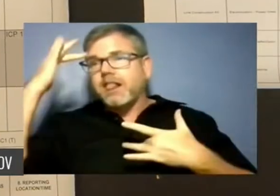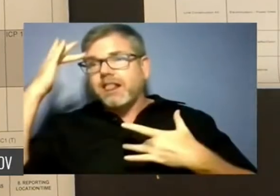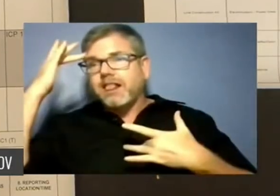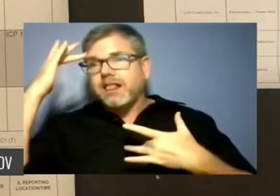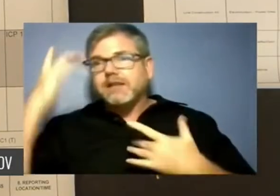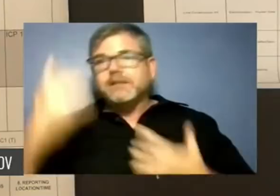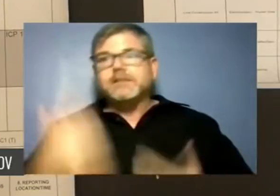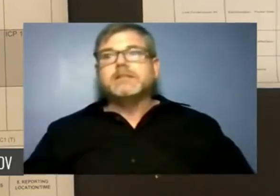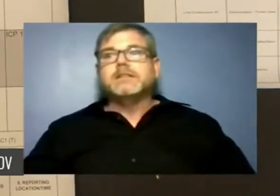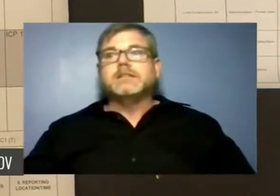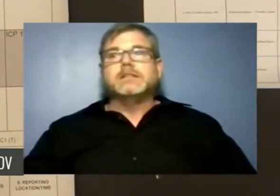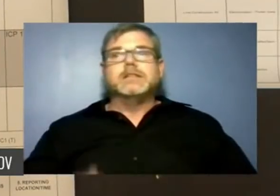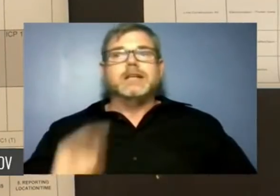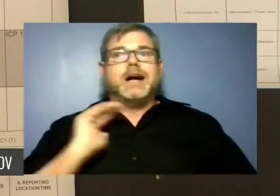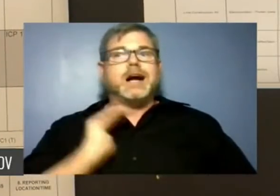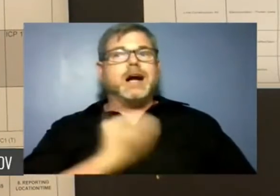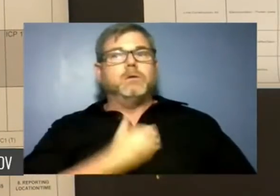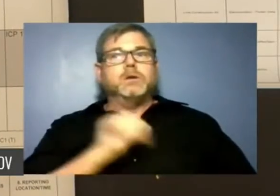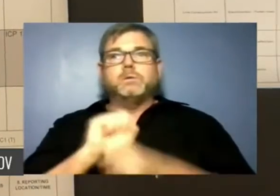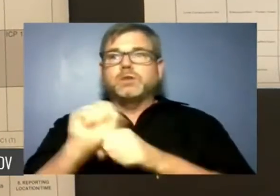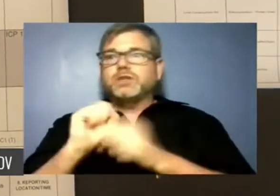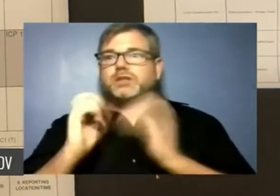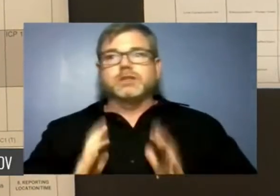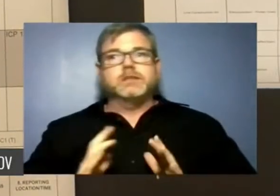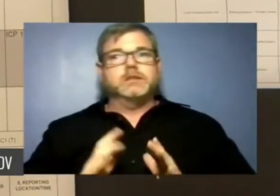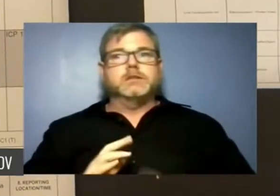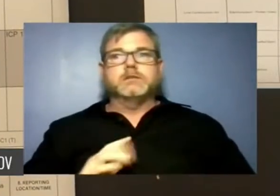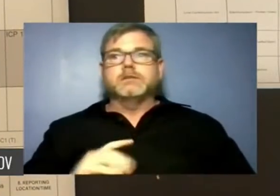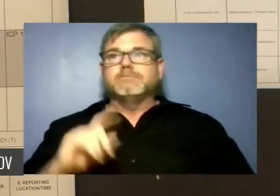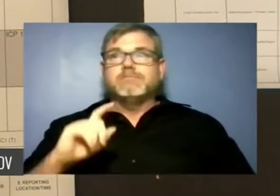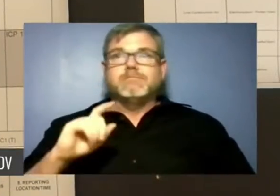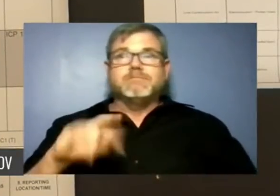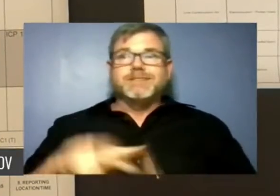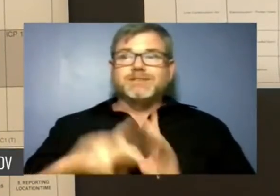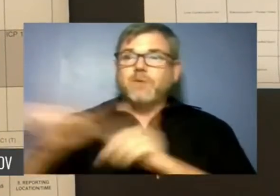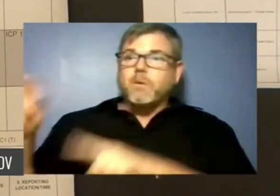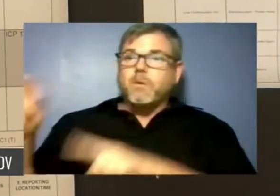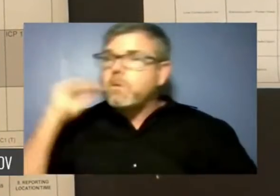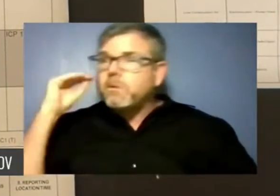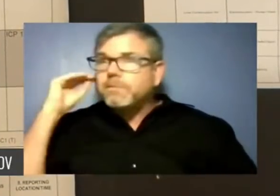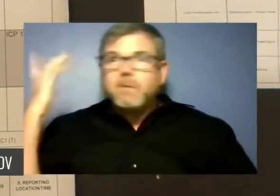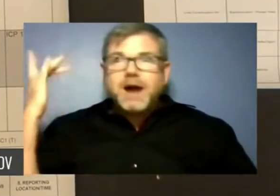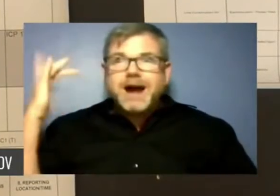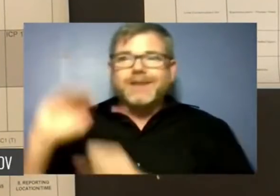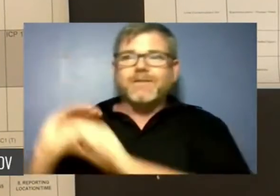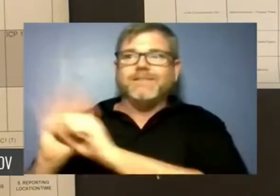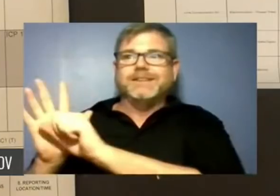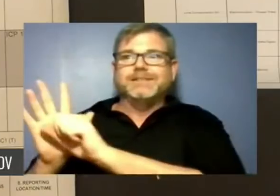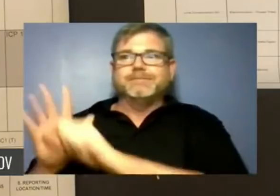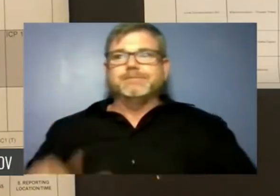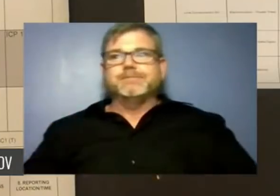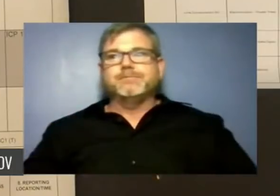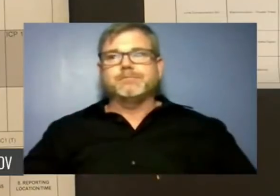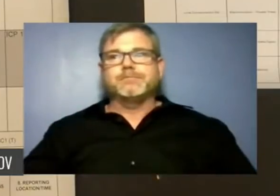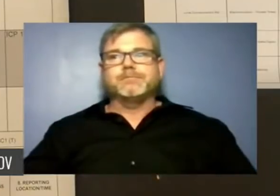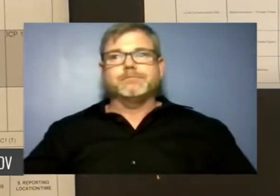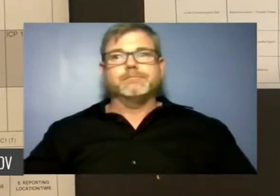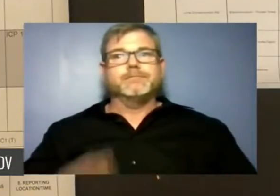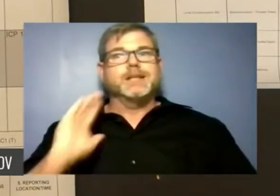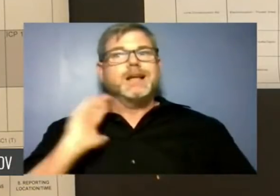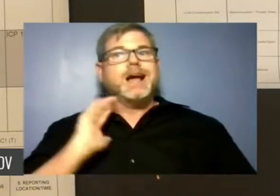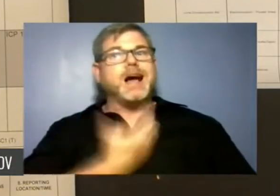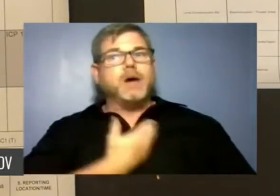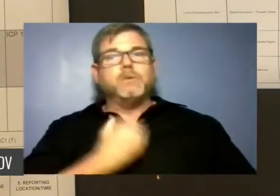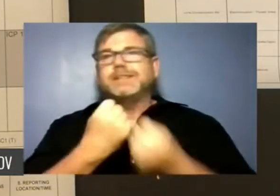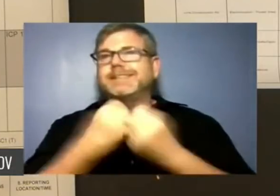COVID. And so here on the incident, that firefighter safety is first and foremost. And so we put these measures in place like we did last year,